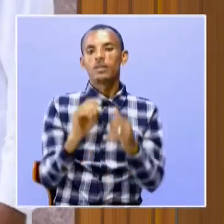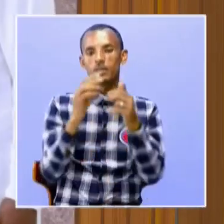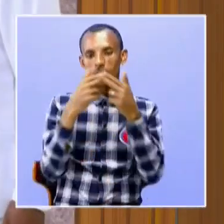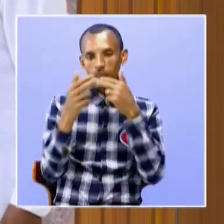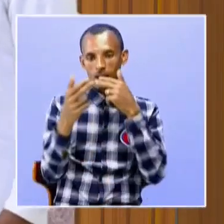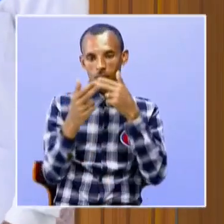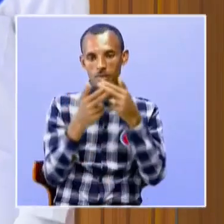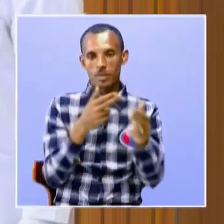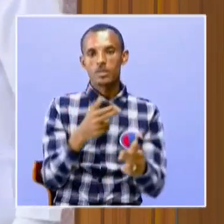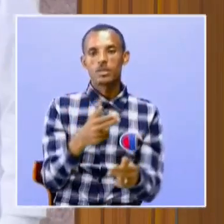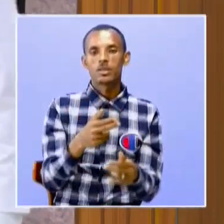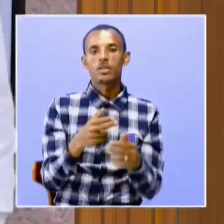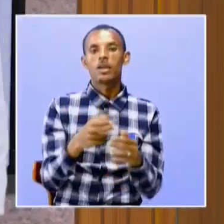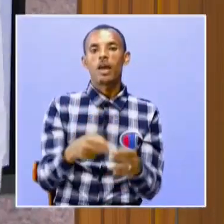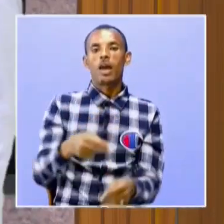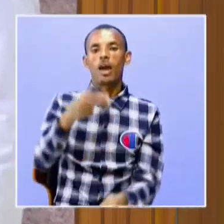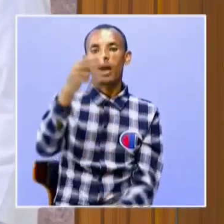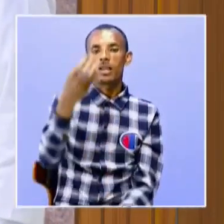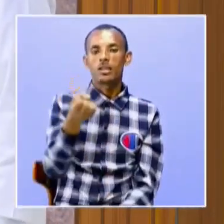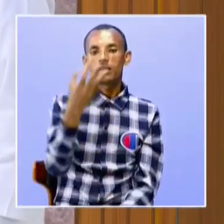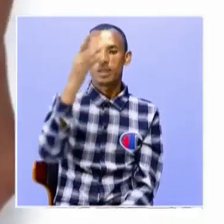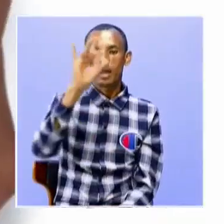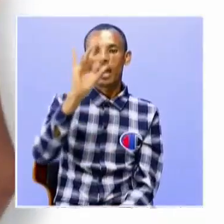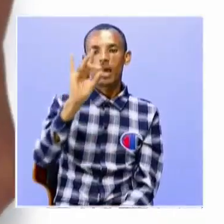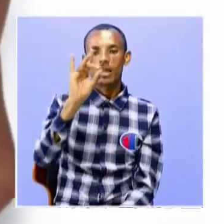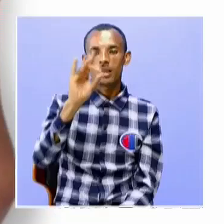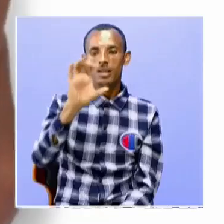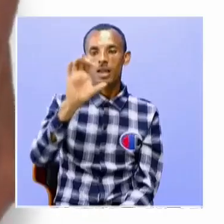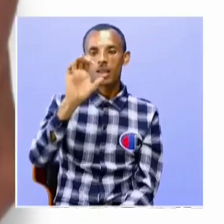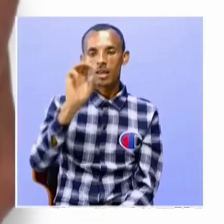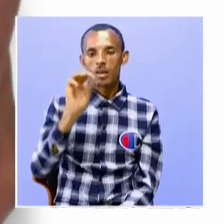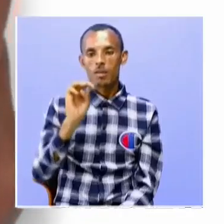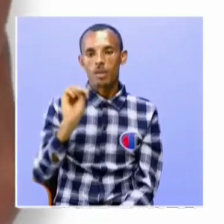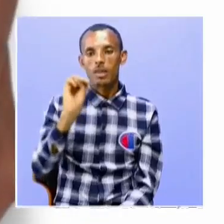times the height is this 8 centimeter.